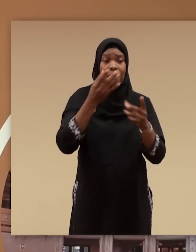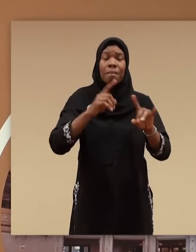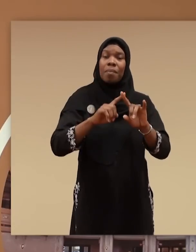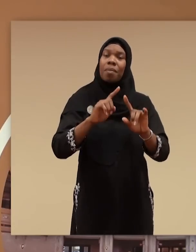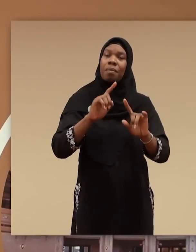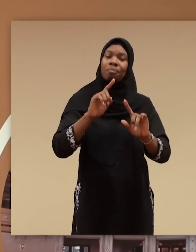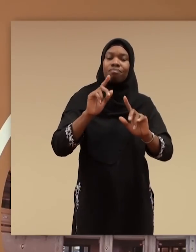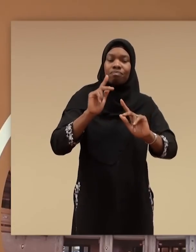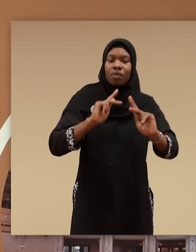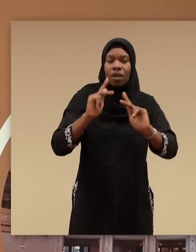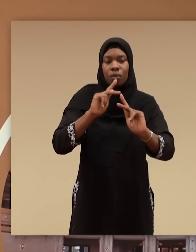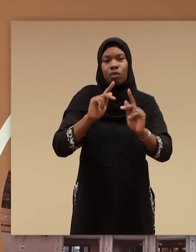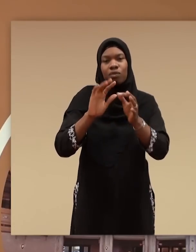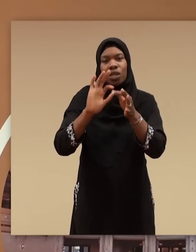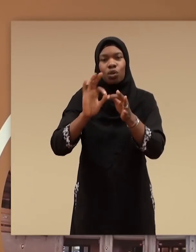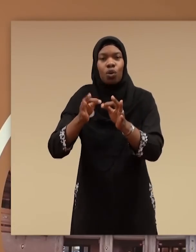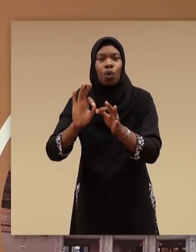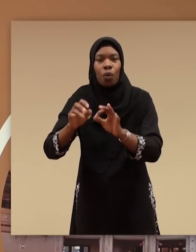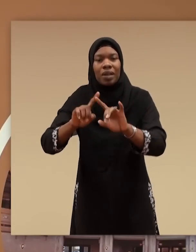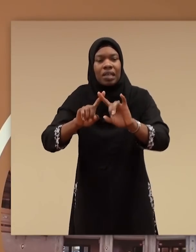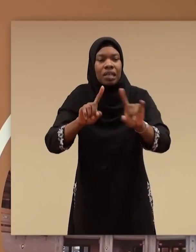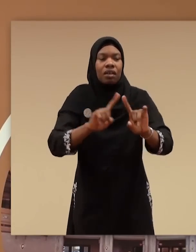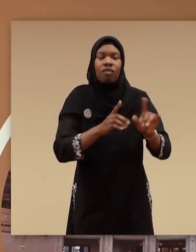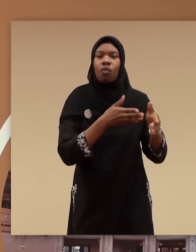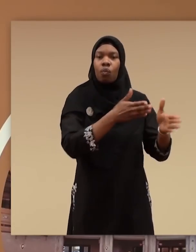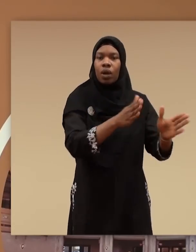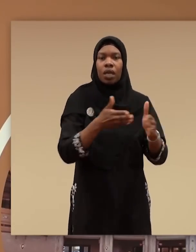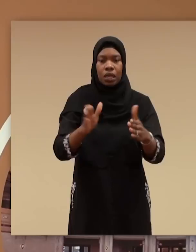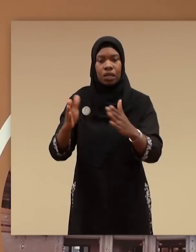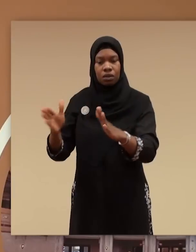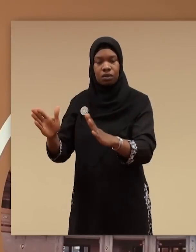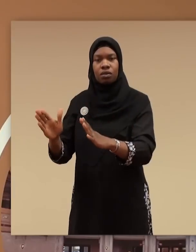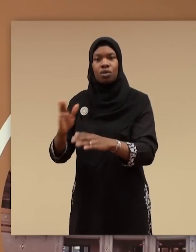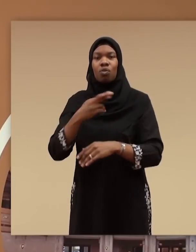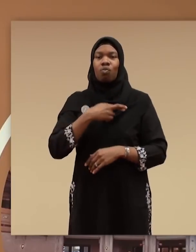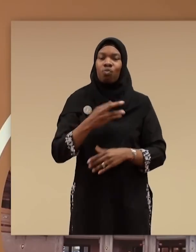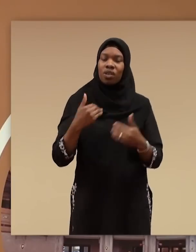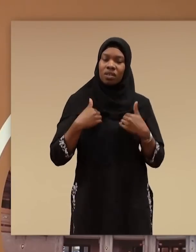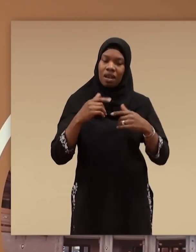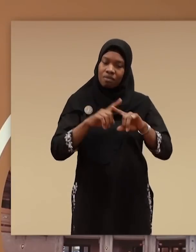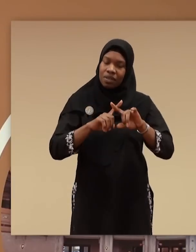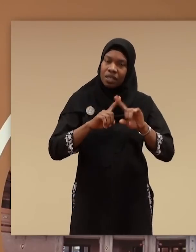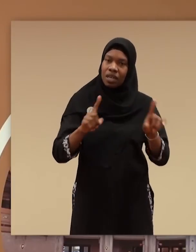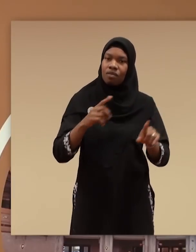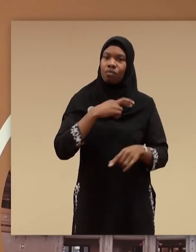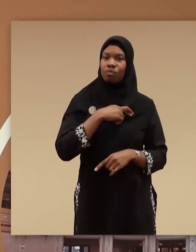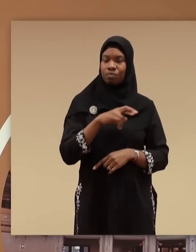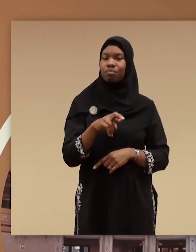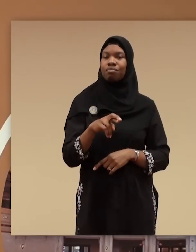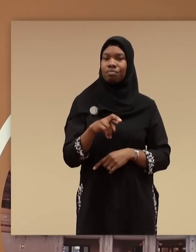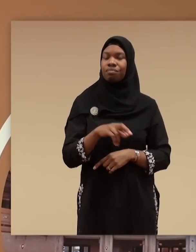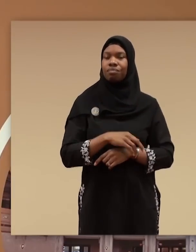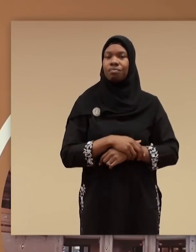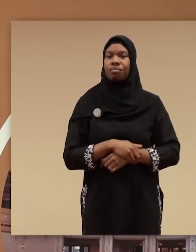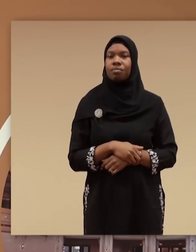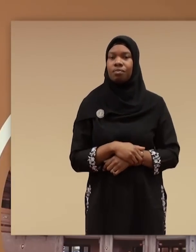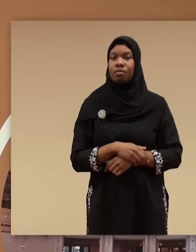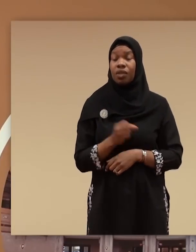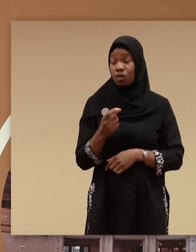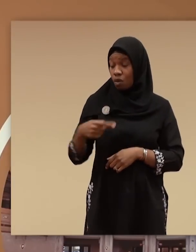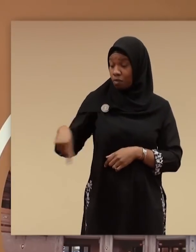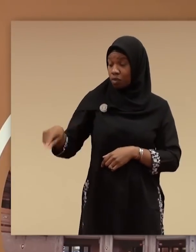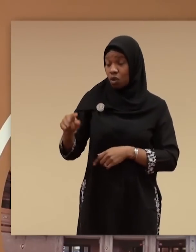religions. So those great five people met, and Hisham ibn